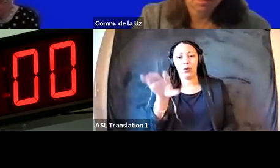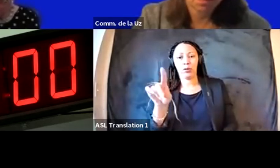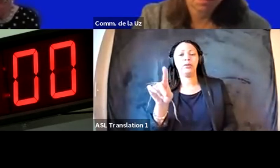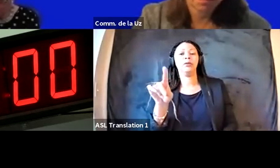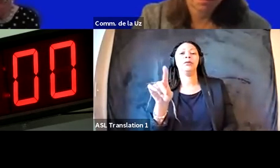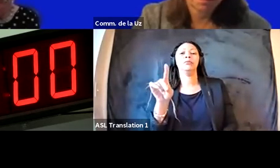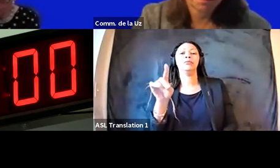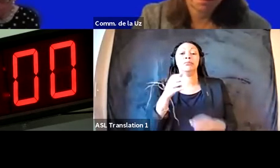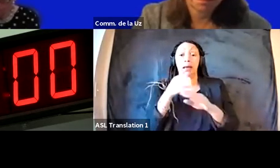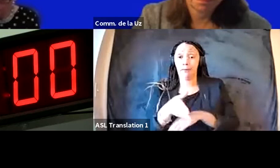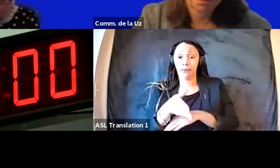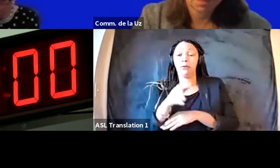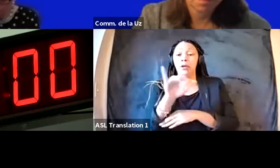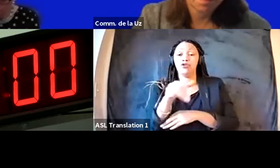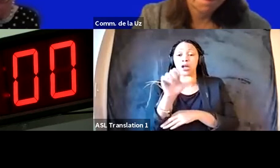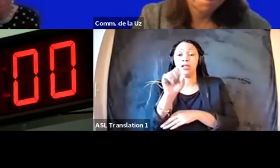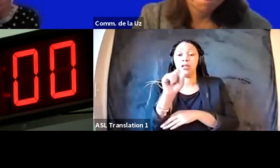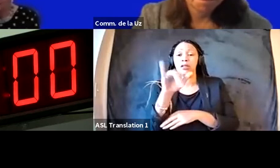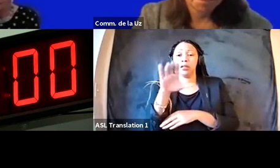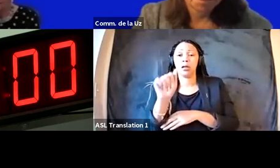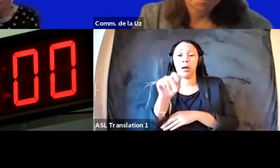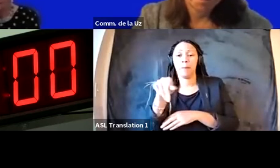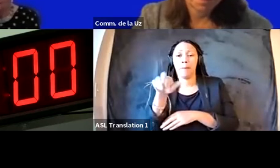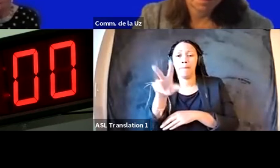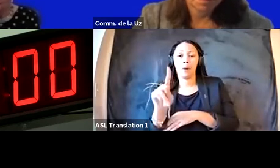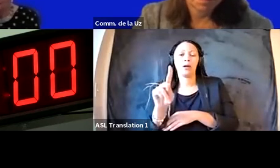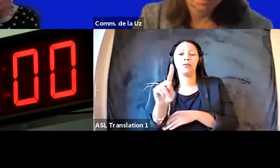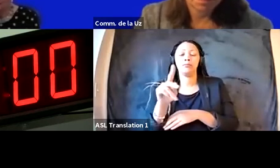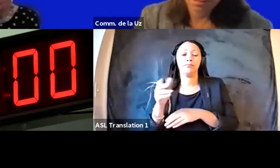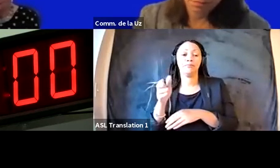followed by Mrs. Jessica Park. Diane Atwood.